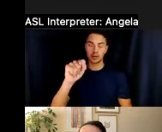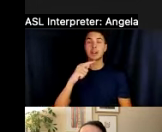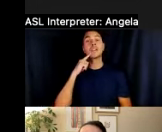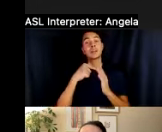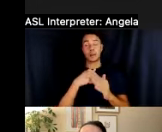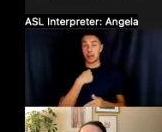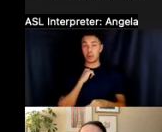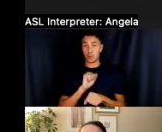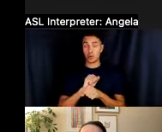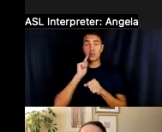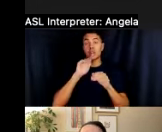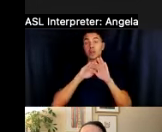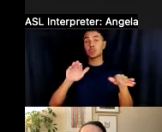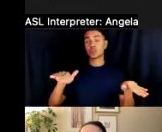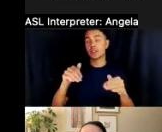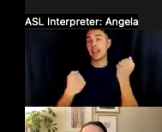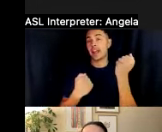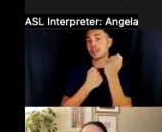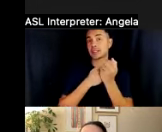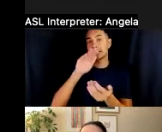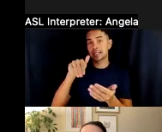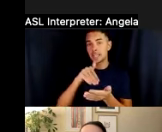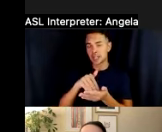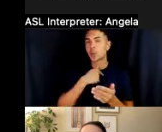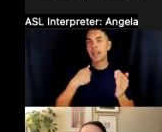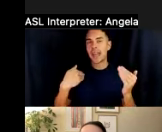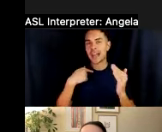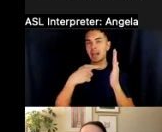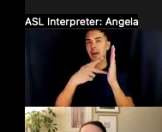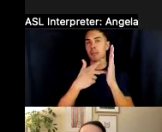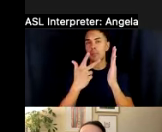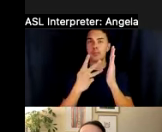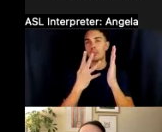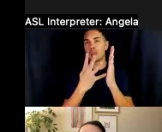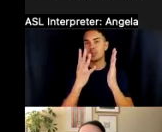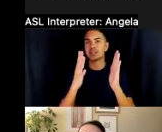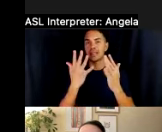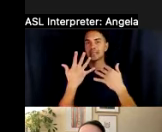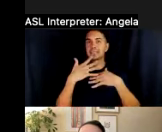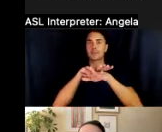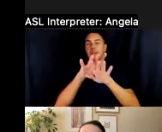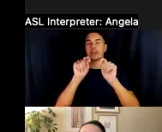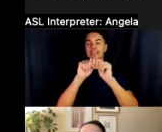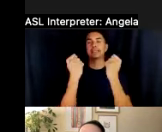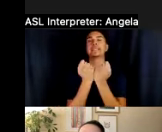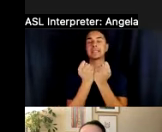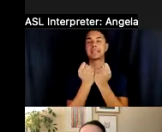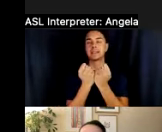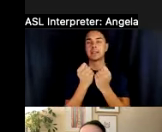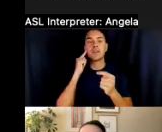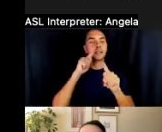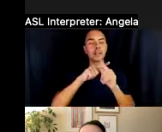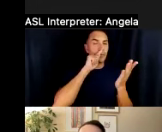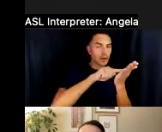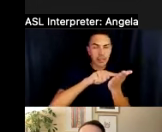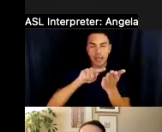Advocacy Center. If there was ever a forensic exam conducted in those investigations, and